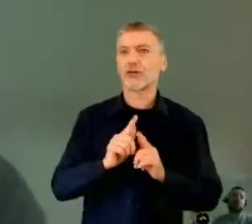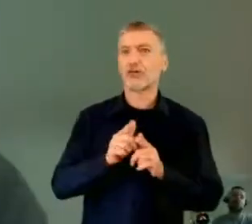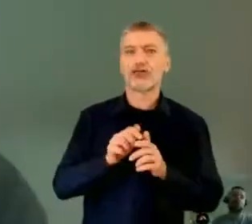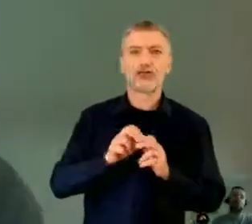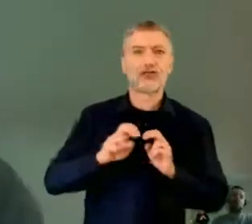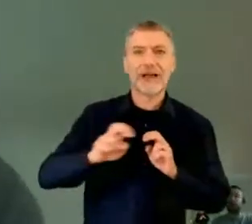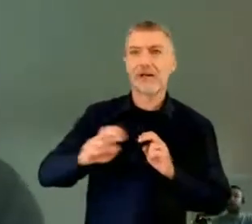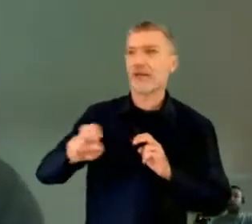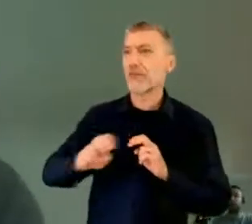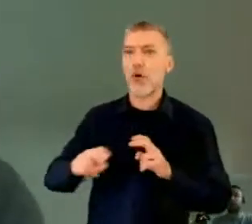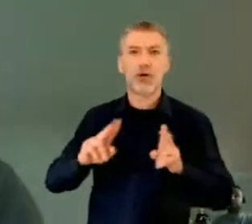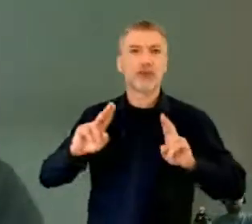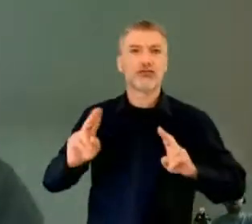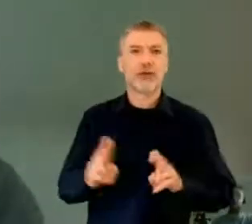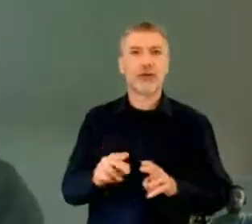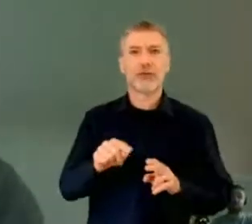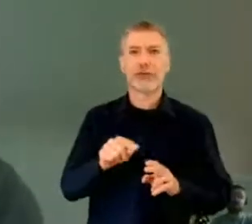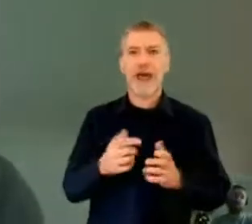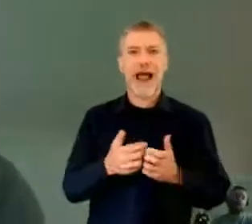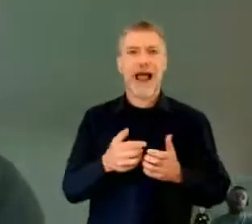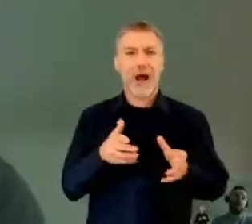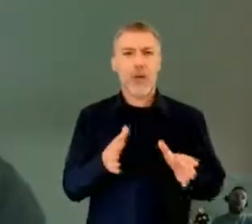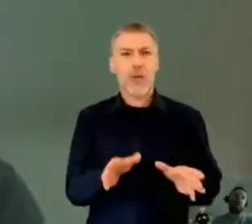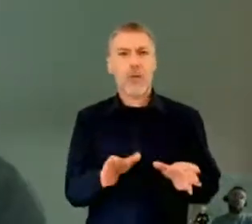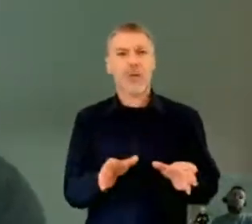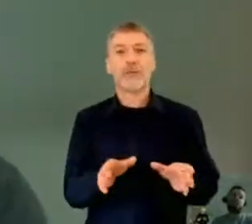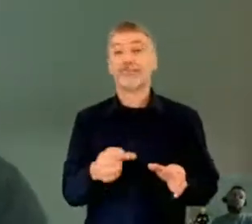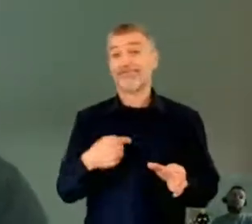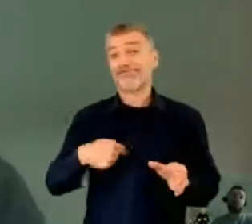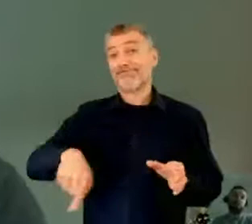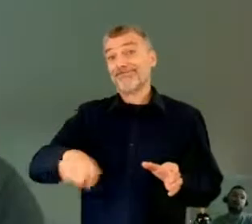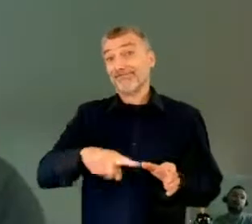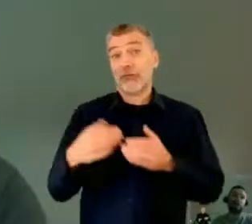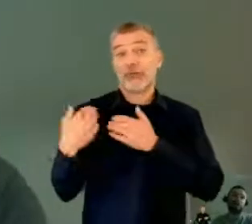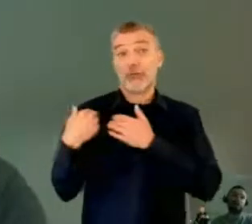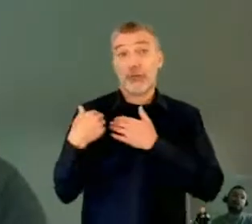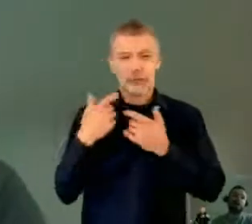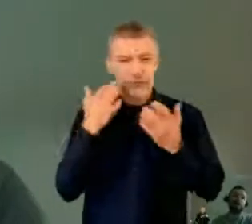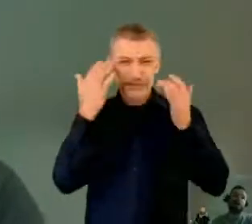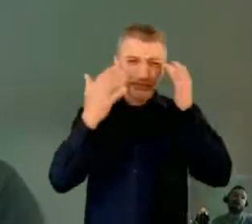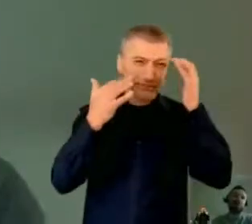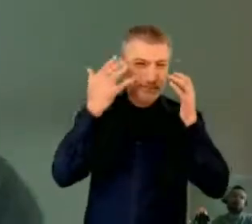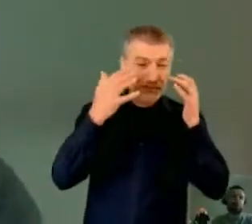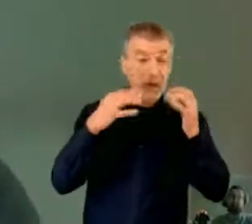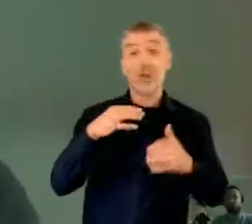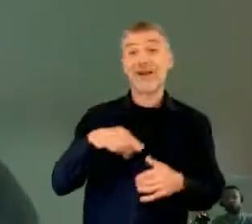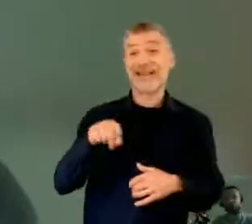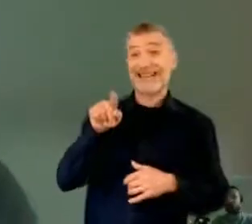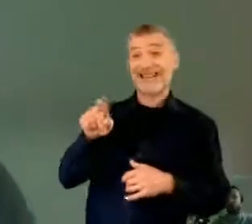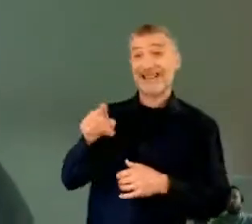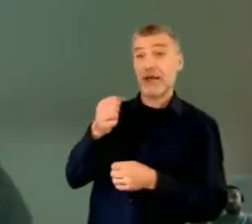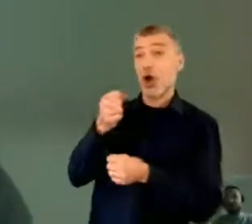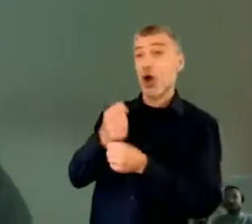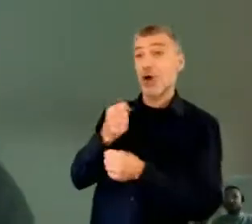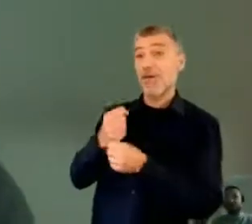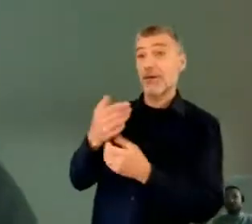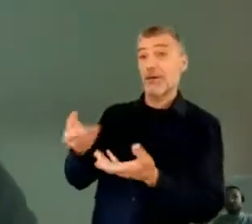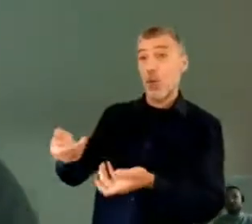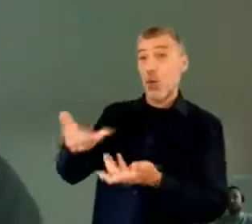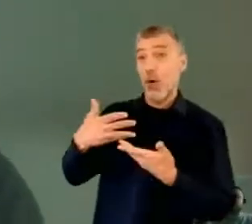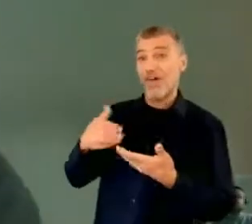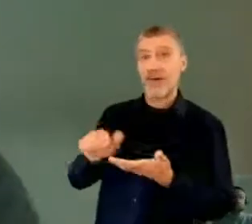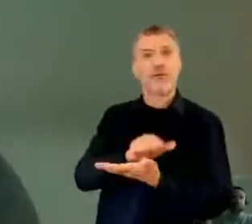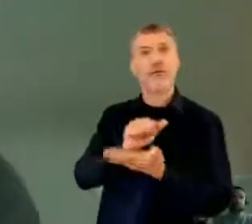still need to be overcome by ourselves, and the government needs to set adequate policies to achieve that target towards net